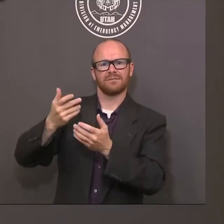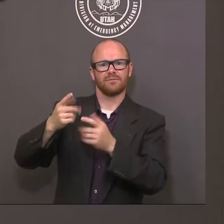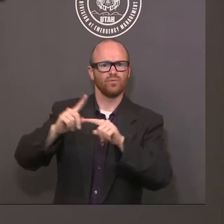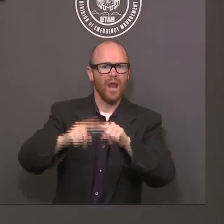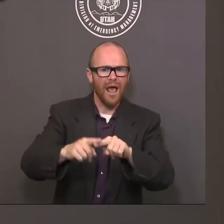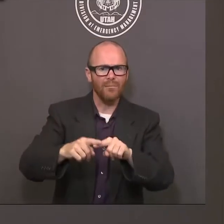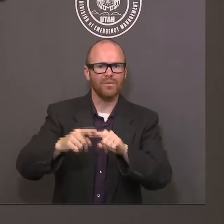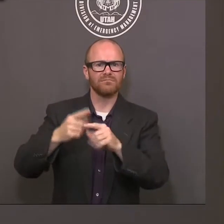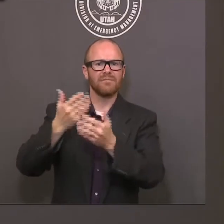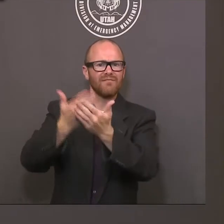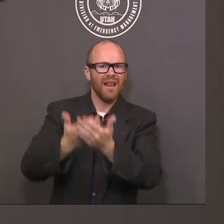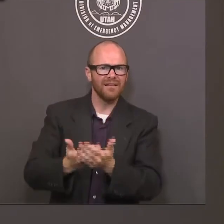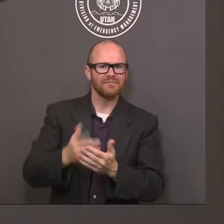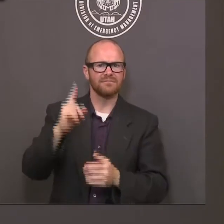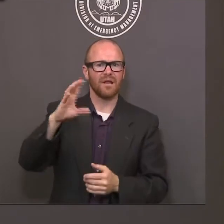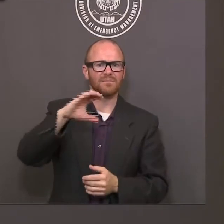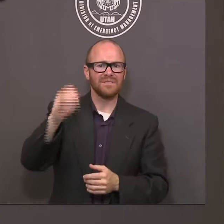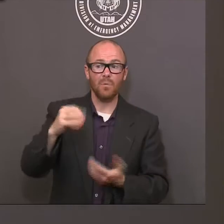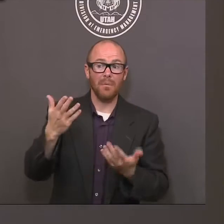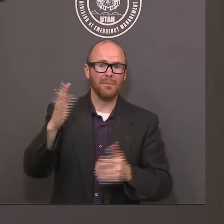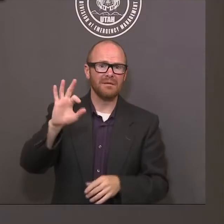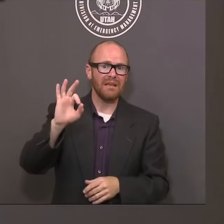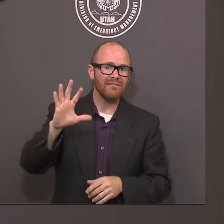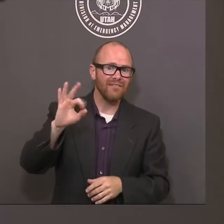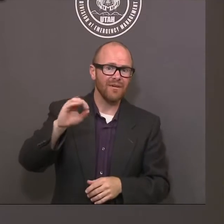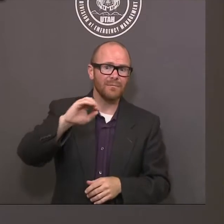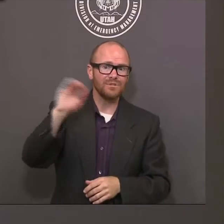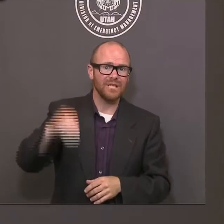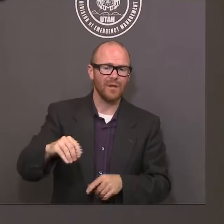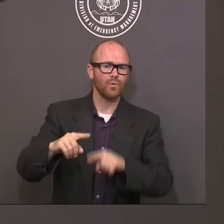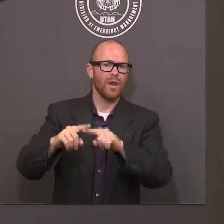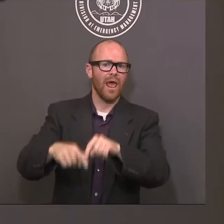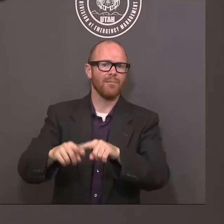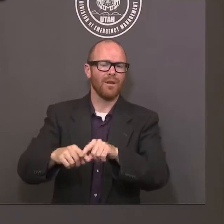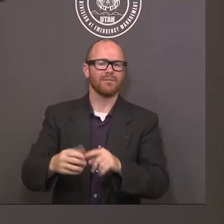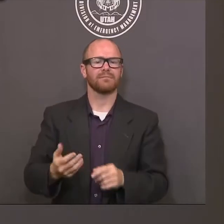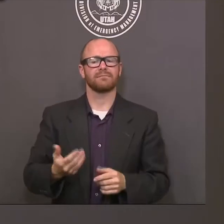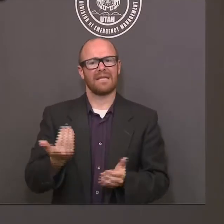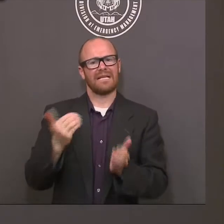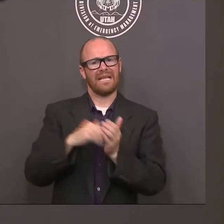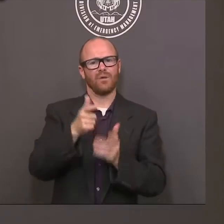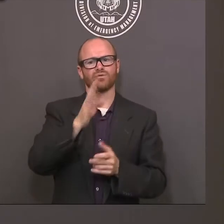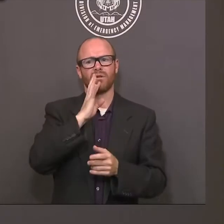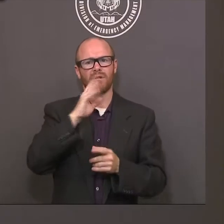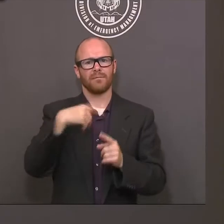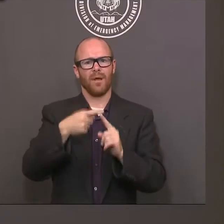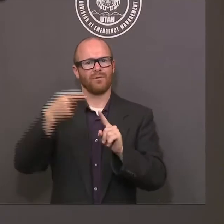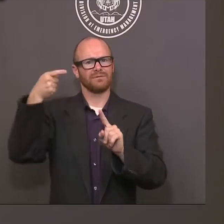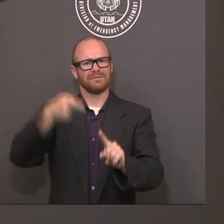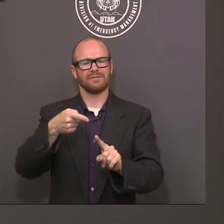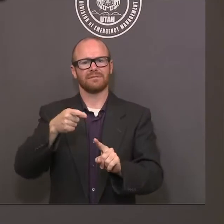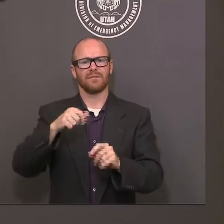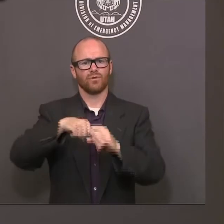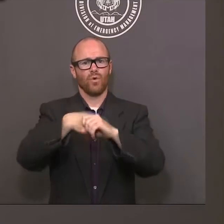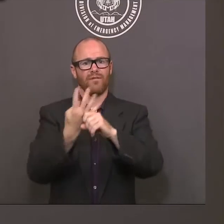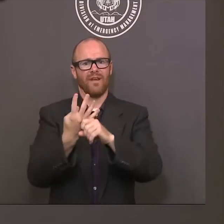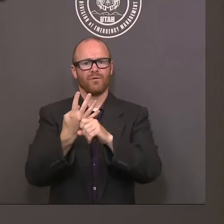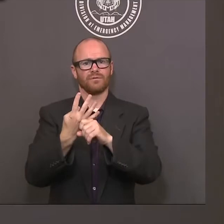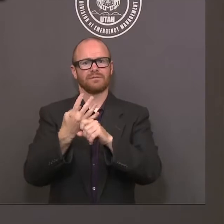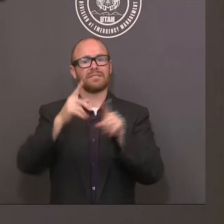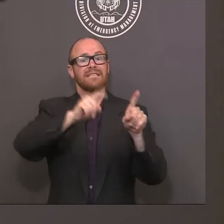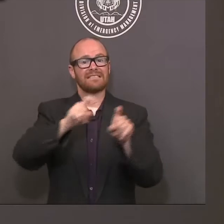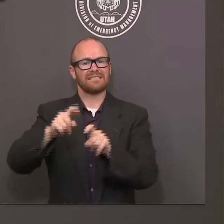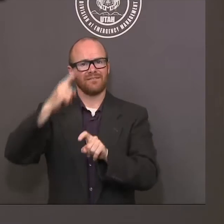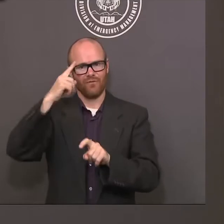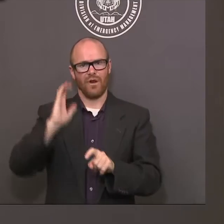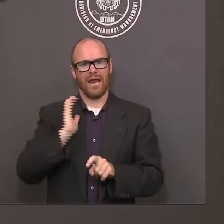reliable or at least 95% reliable when we're talking about COVID-19 tests in our state?